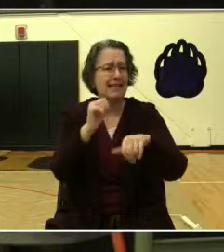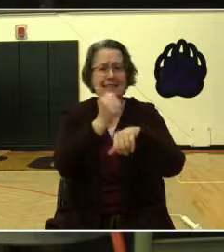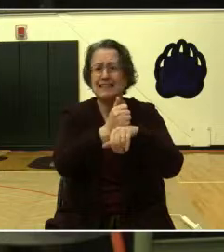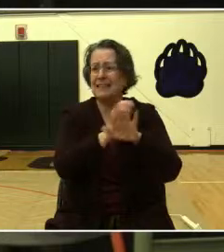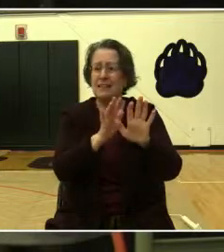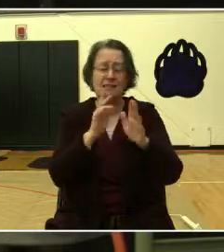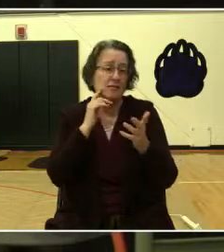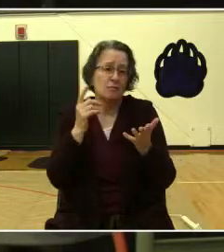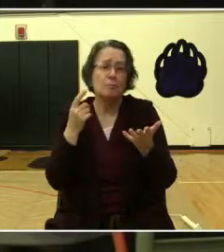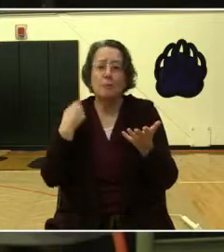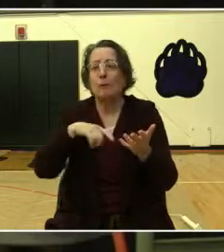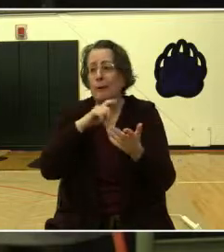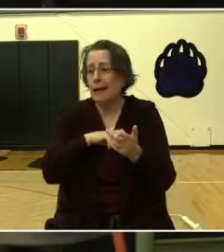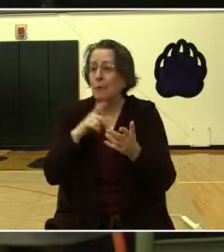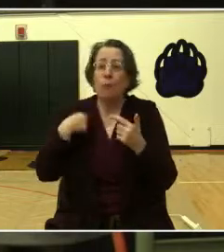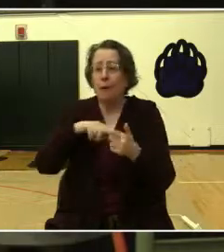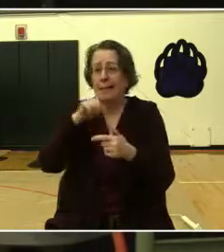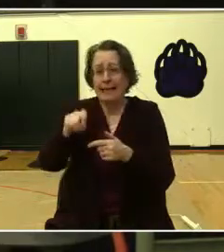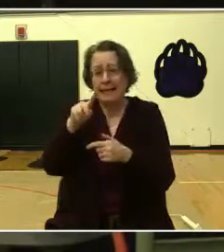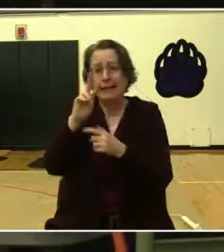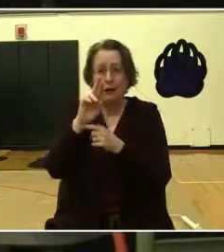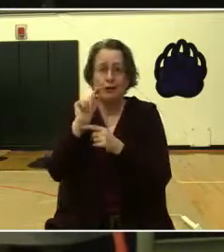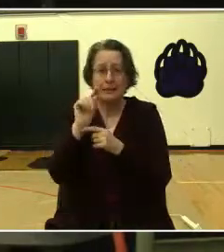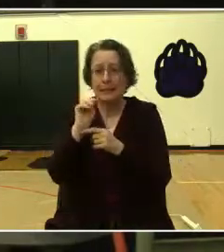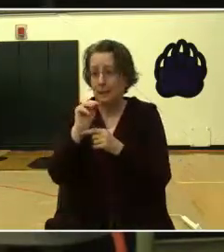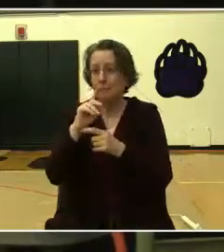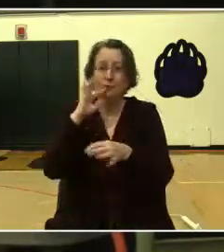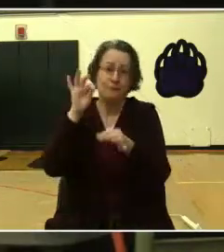that we have to do so it